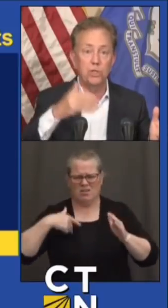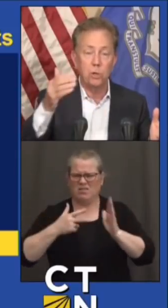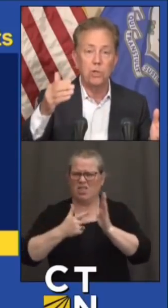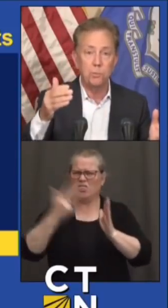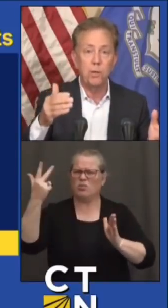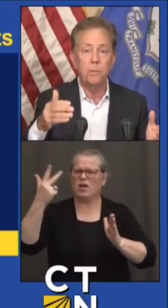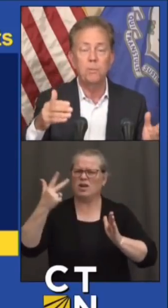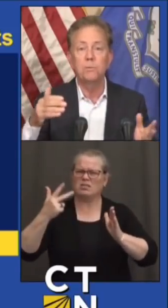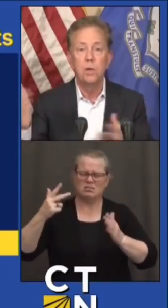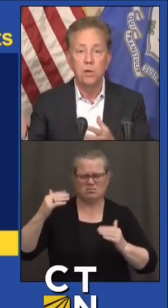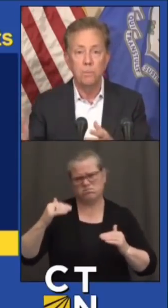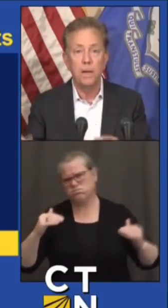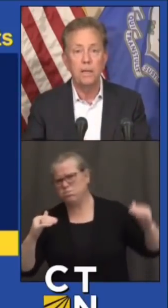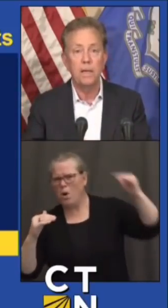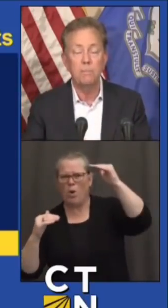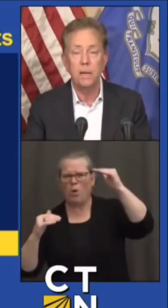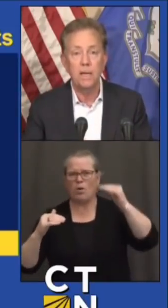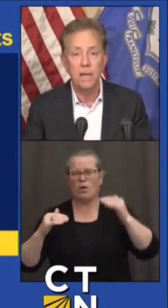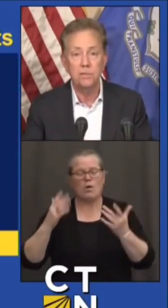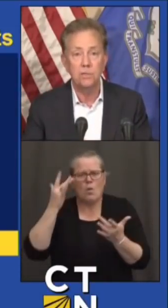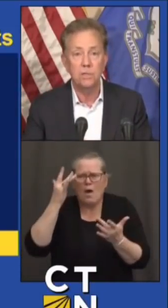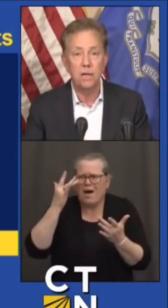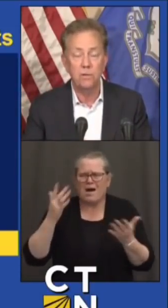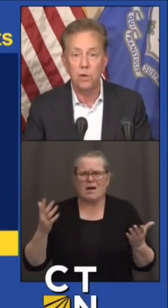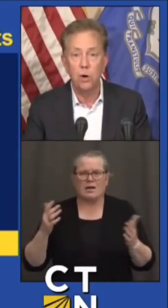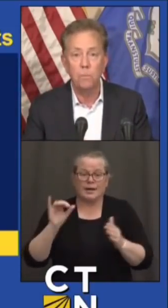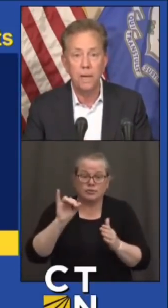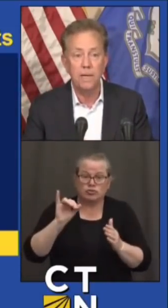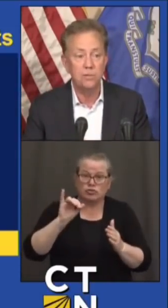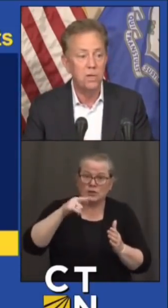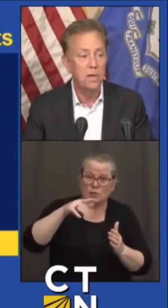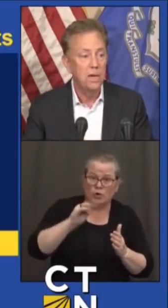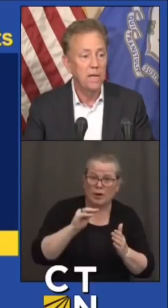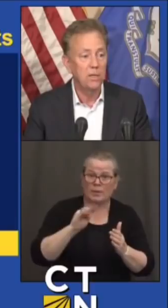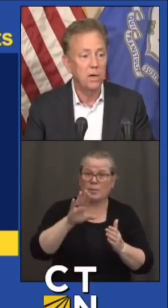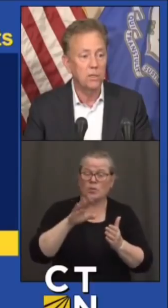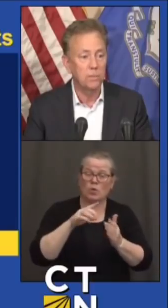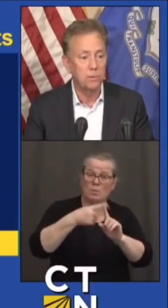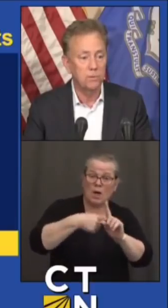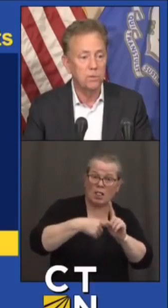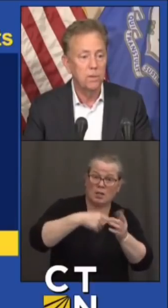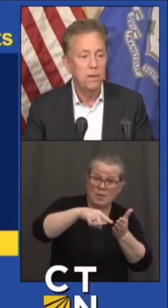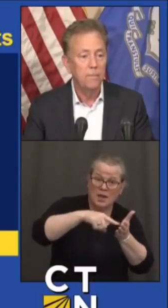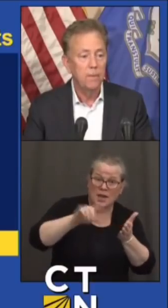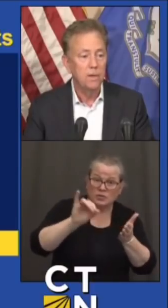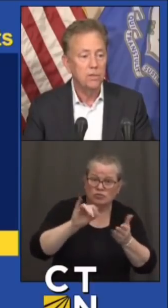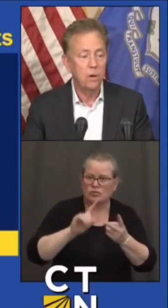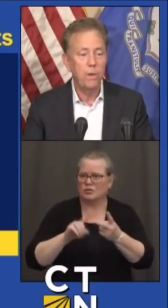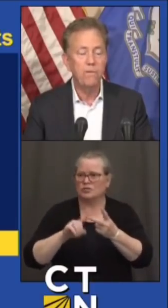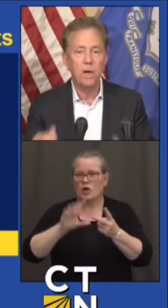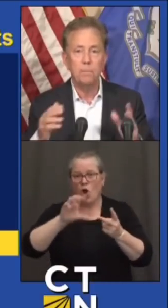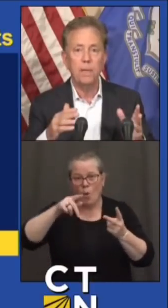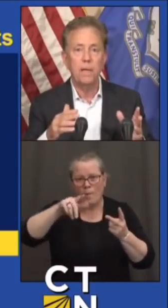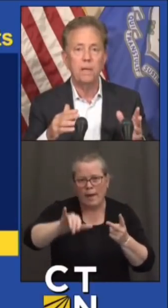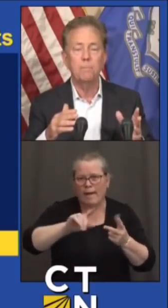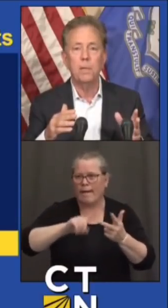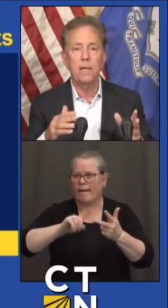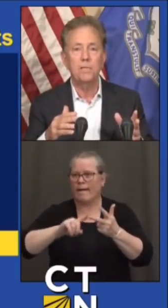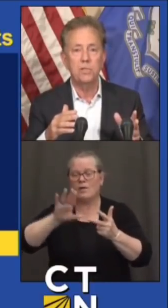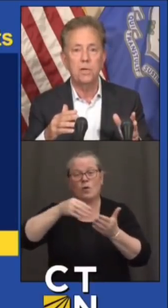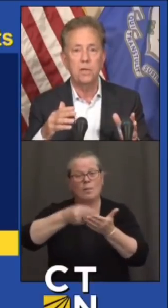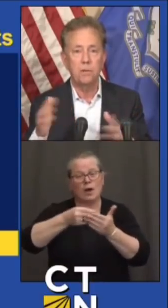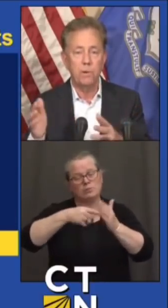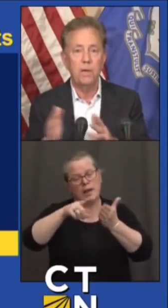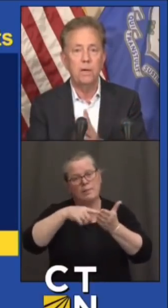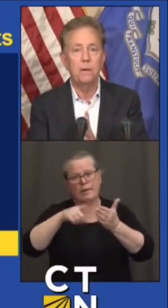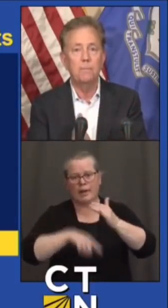through your insurance premiums. You're paying that, in many cases, out of your co-pays and deductibles. So we've got a plan in